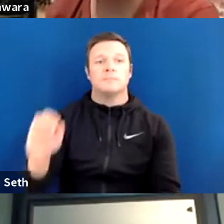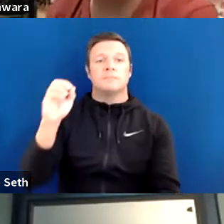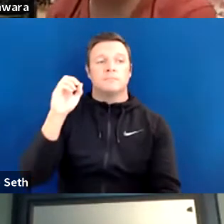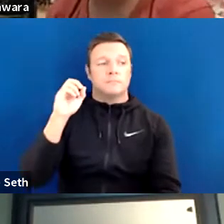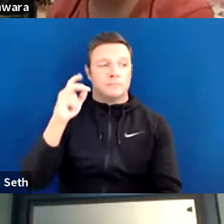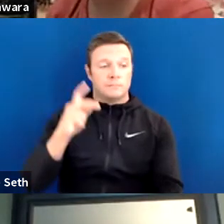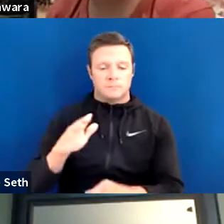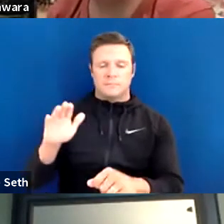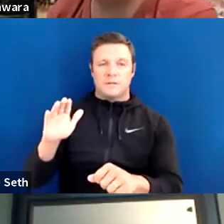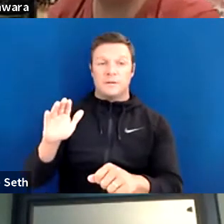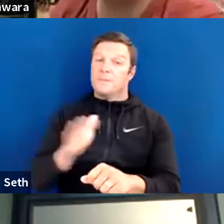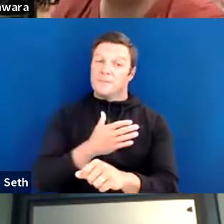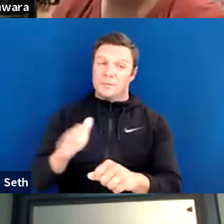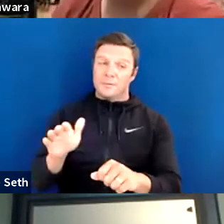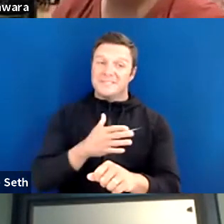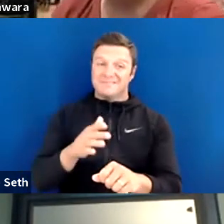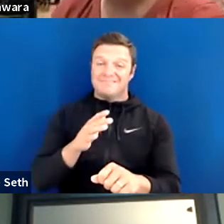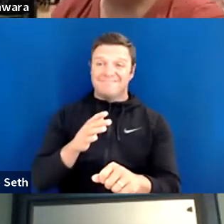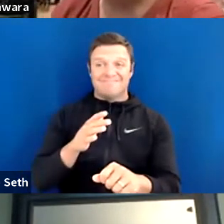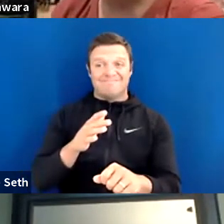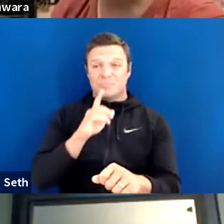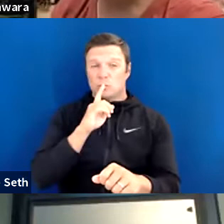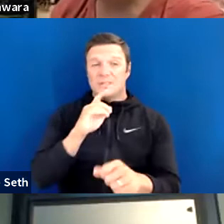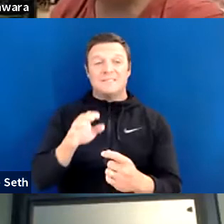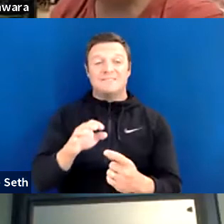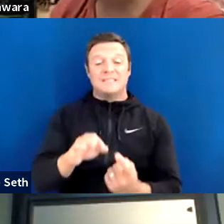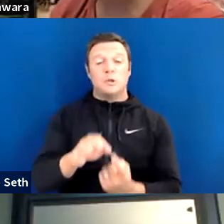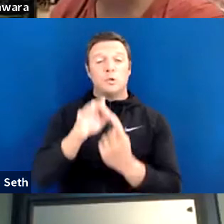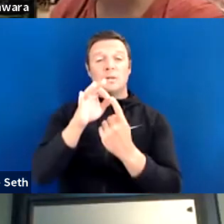Music presents very specific challenges and unique ones.